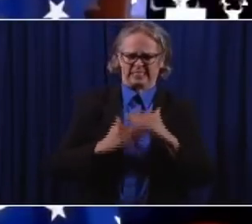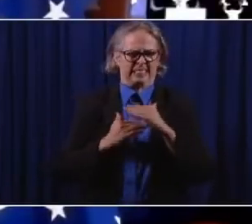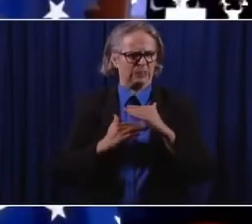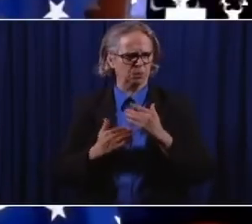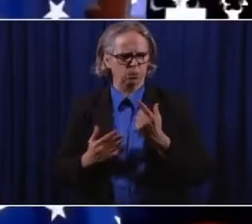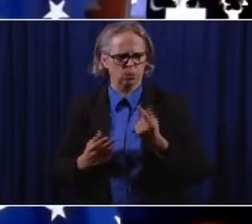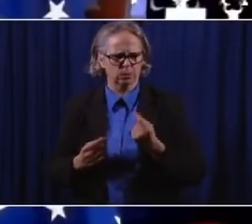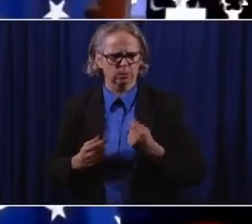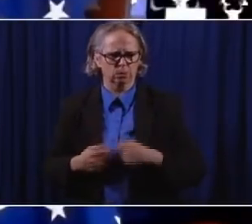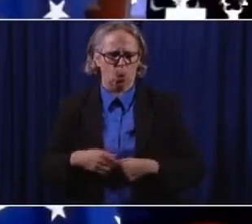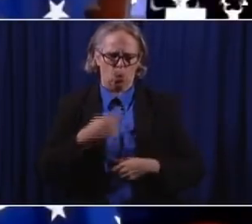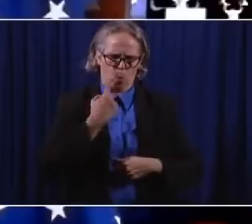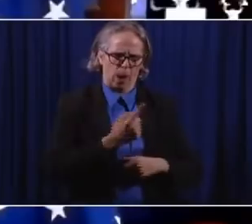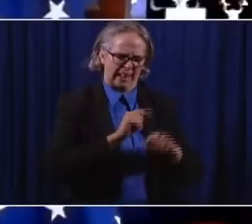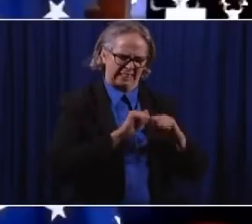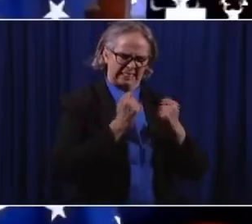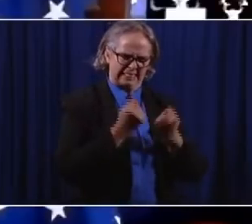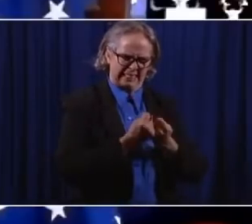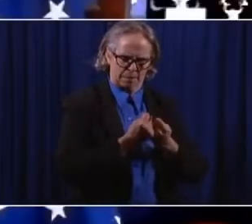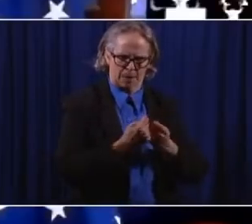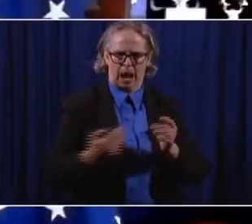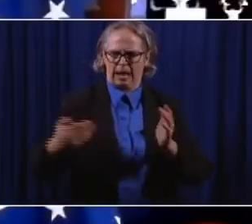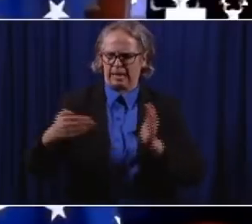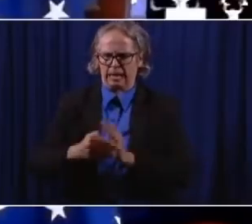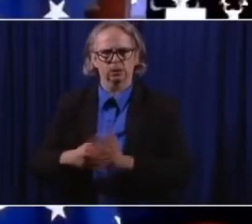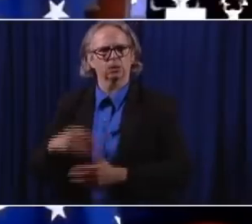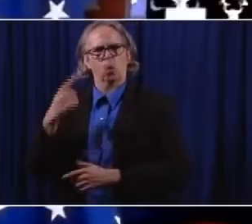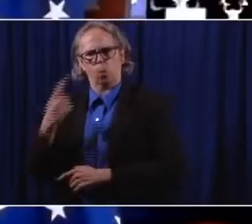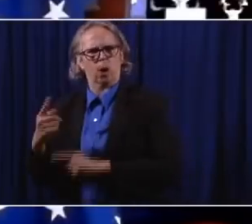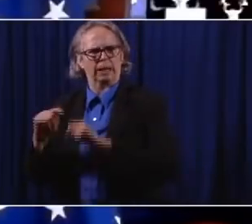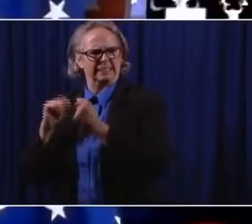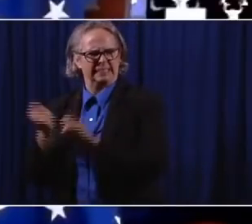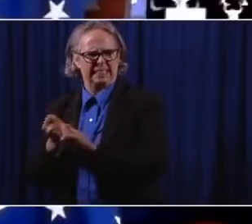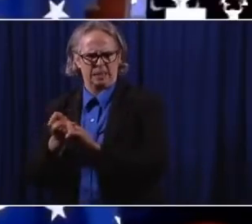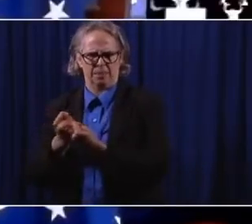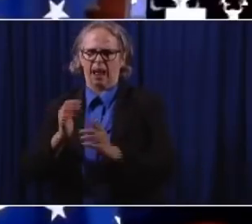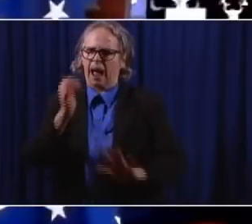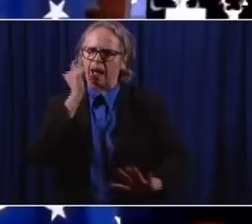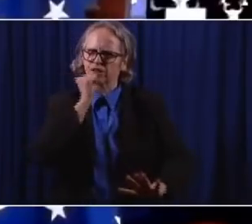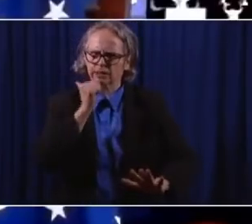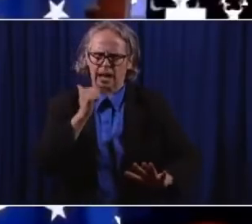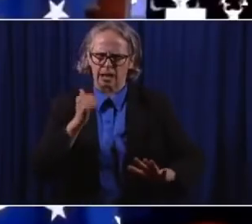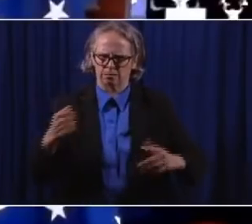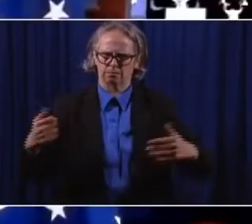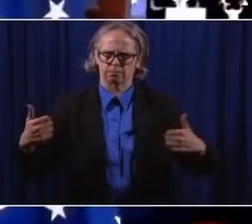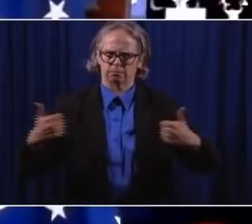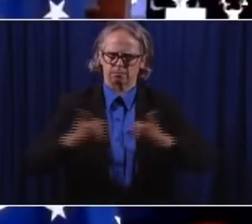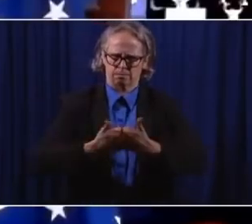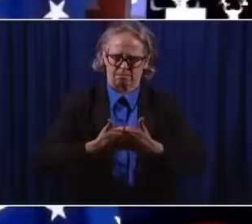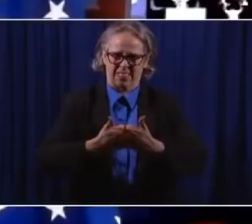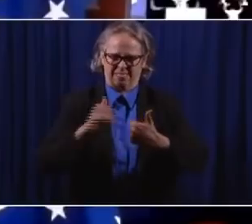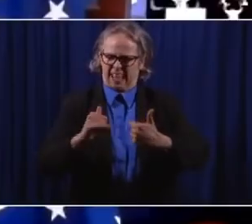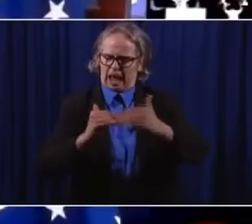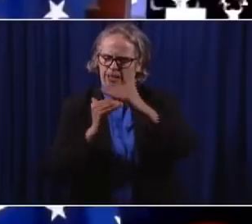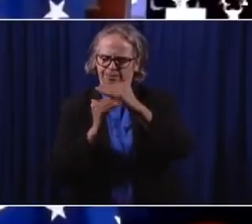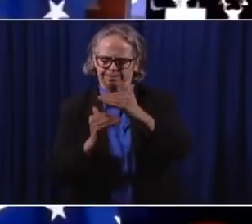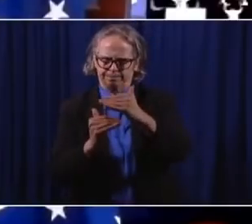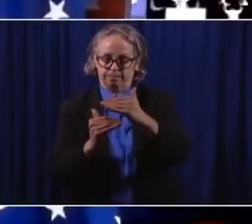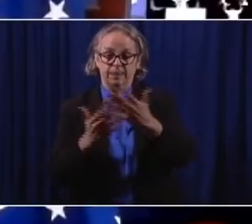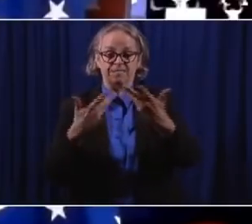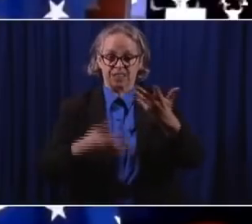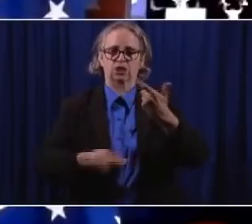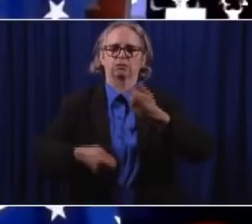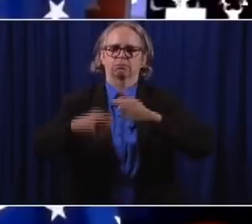day. However, we're now going to remove that prohibition to limit it to one